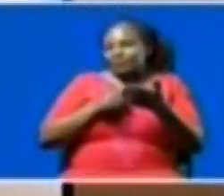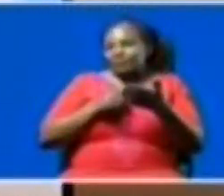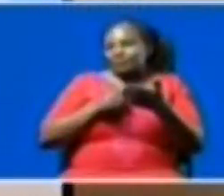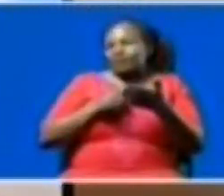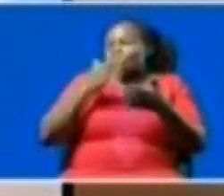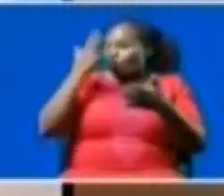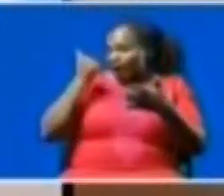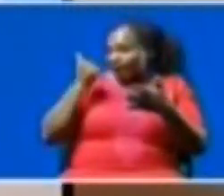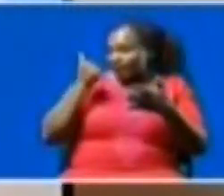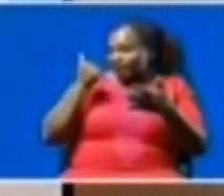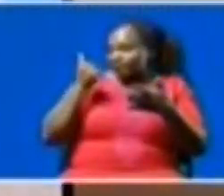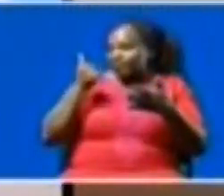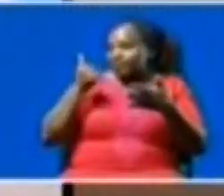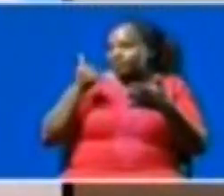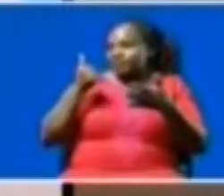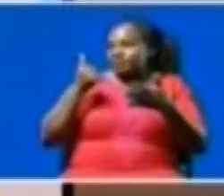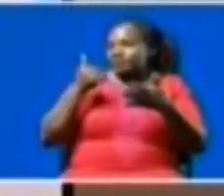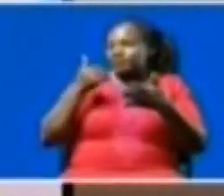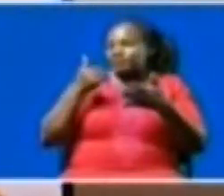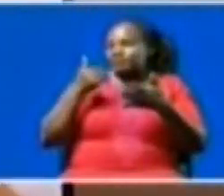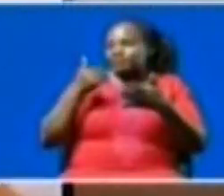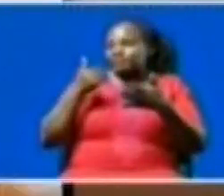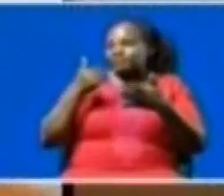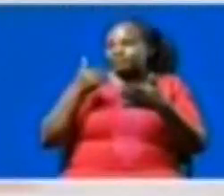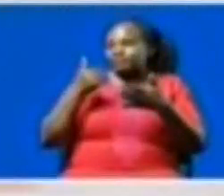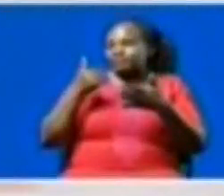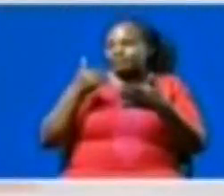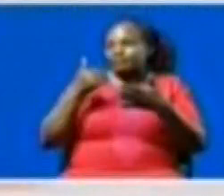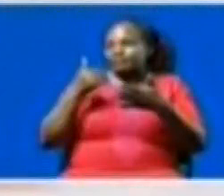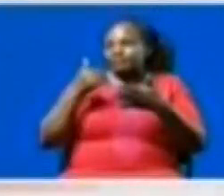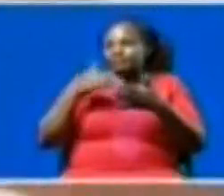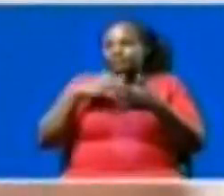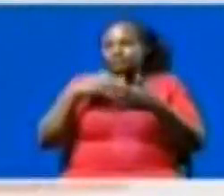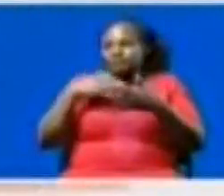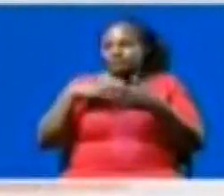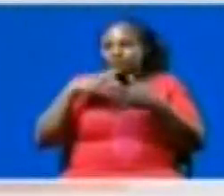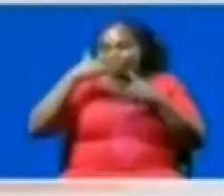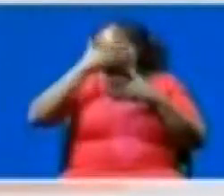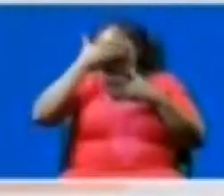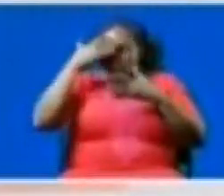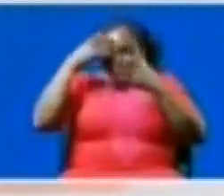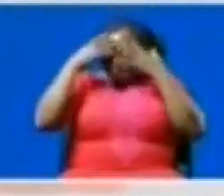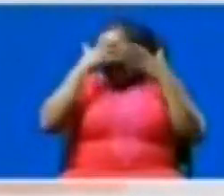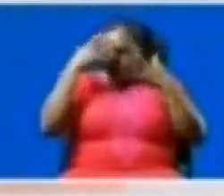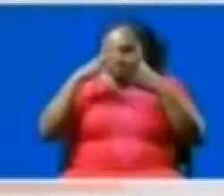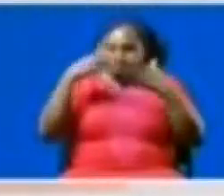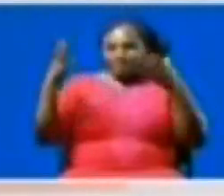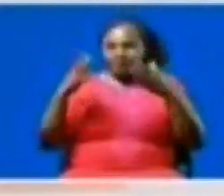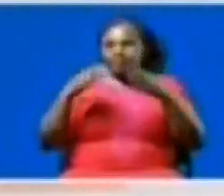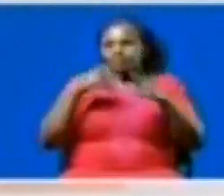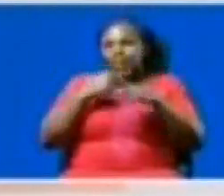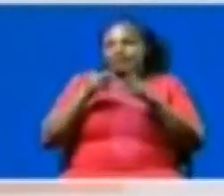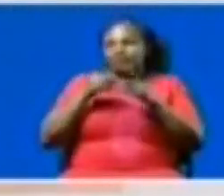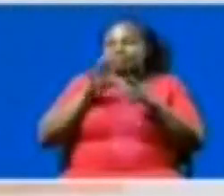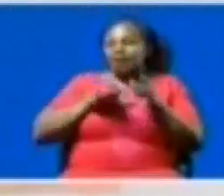know, because I had not seen some corners of my head. Eh? Apparently, I have a forehead. I didn't know. It runs in my family.